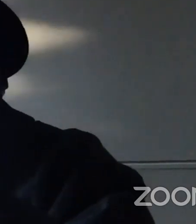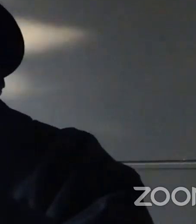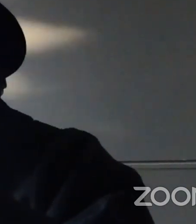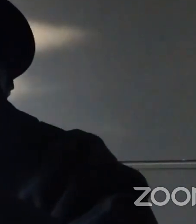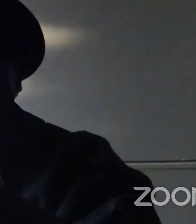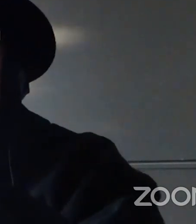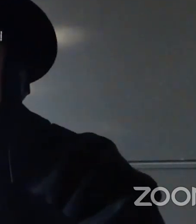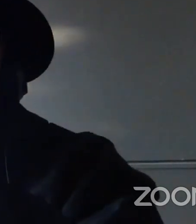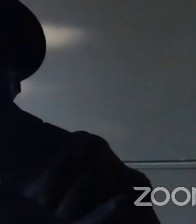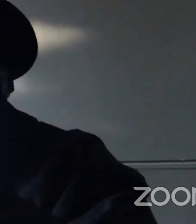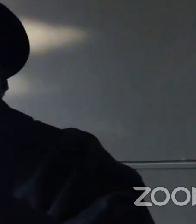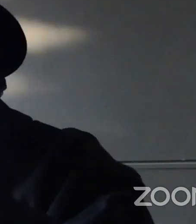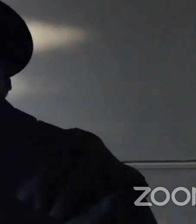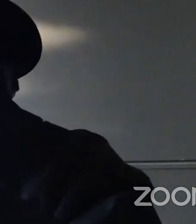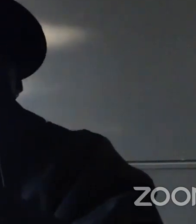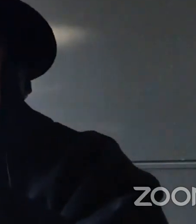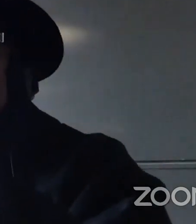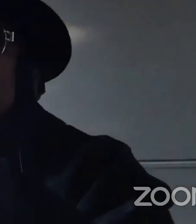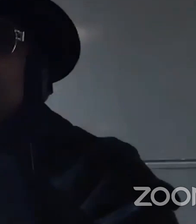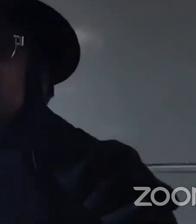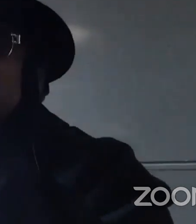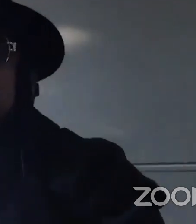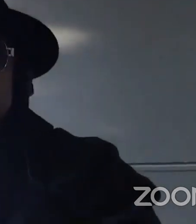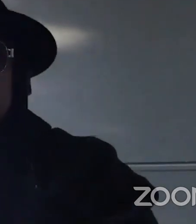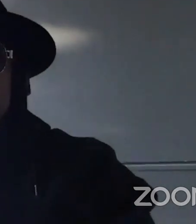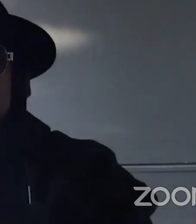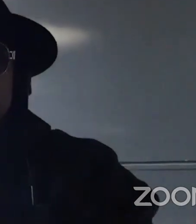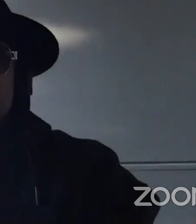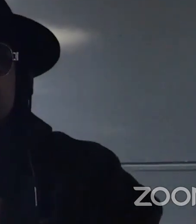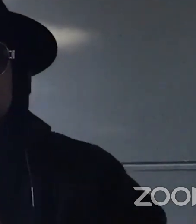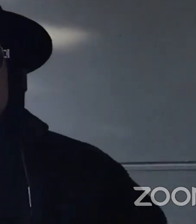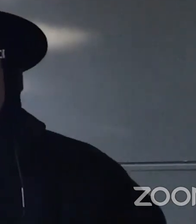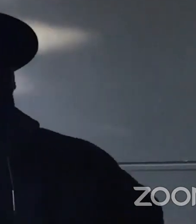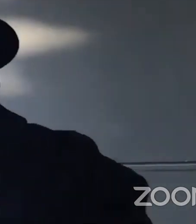up and I pray. These are the words I say.